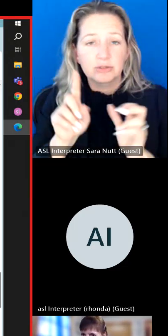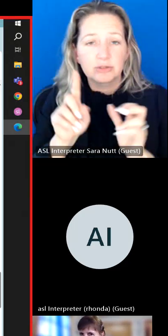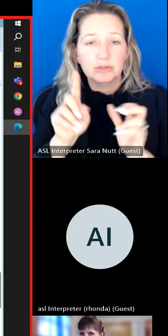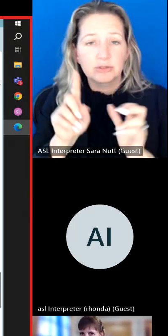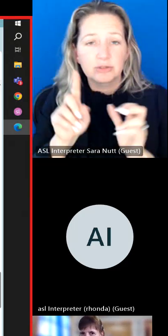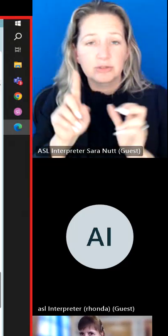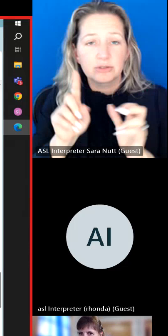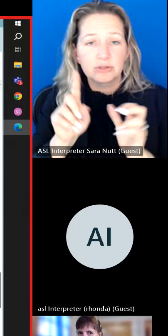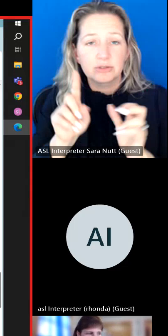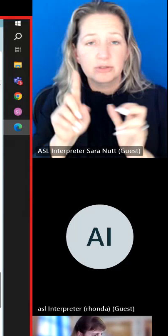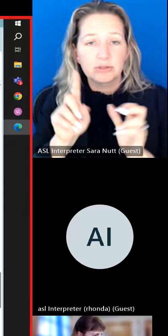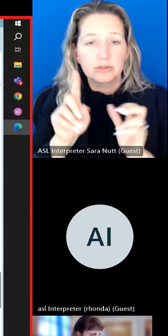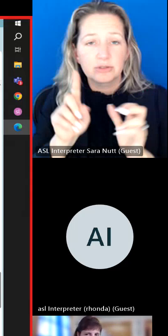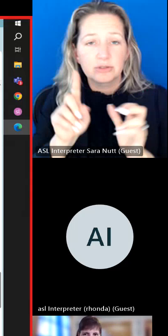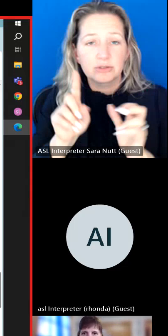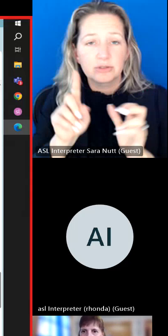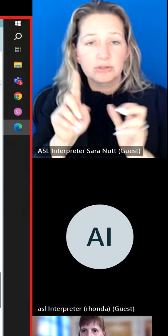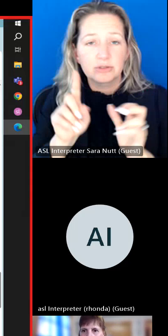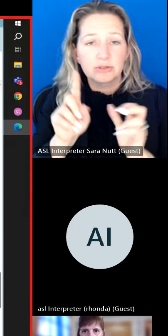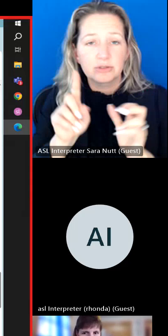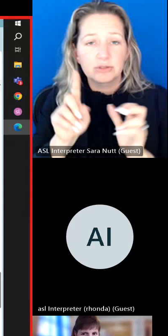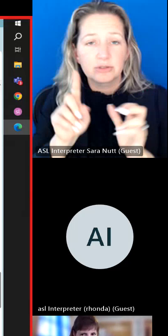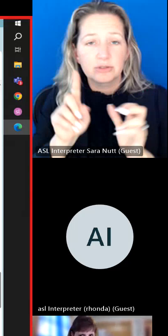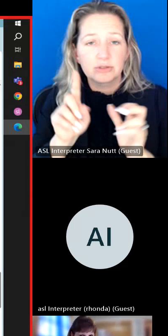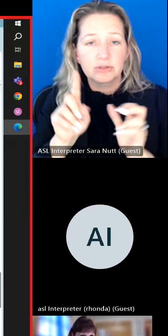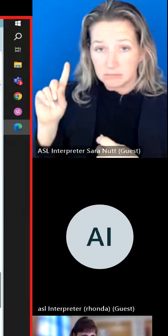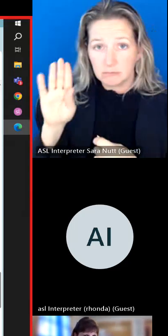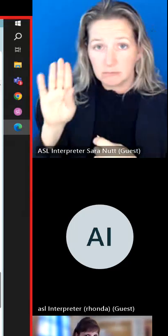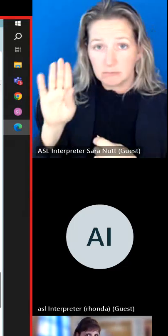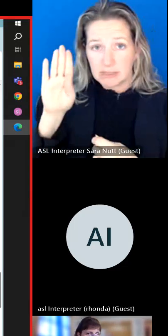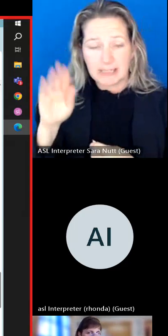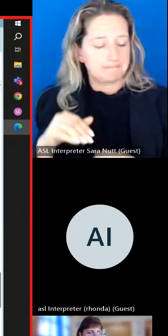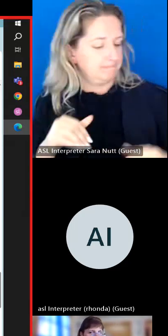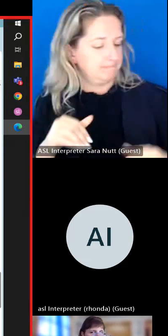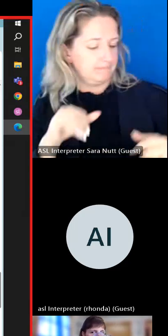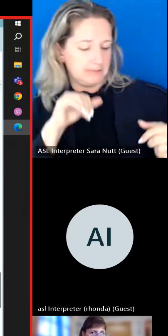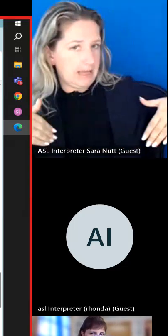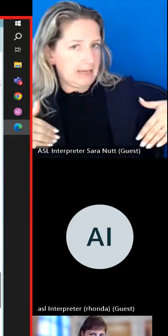Not yet. I'm looking at the chat, seeing if anyone raises their hands.